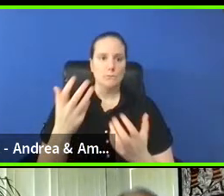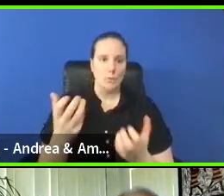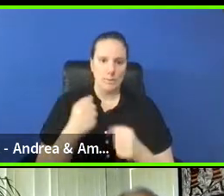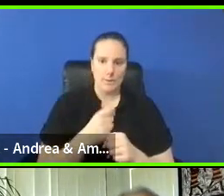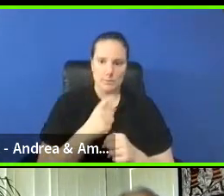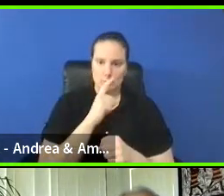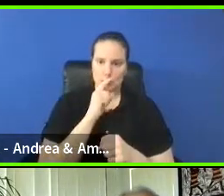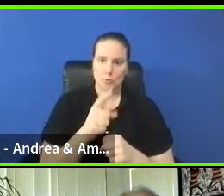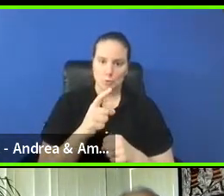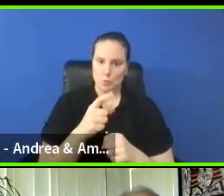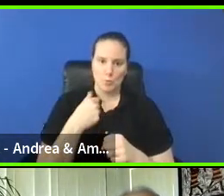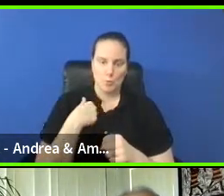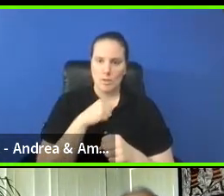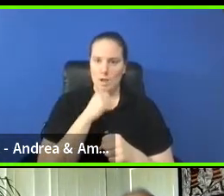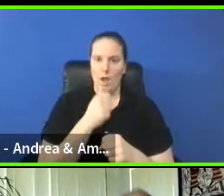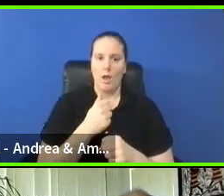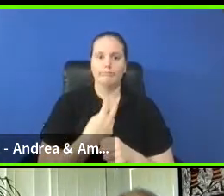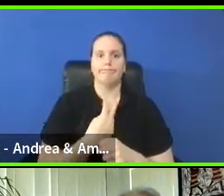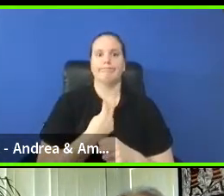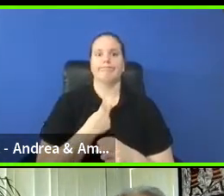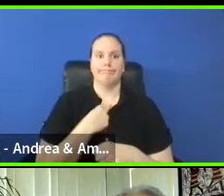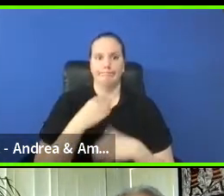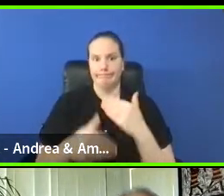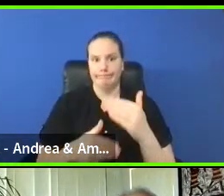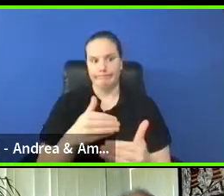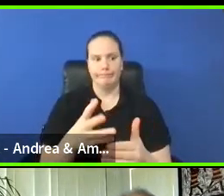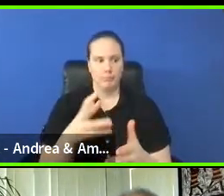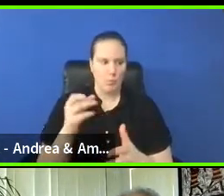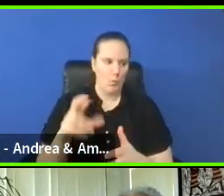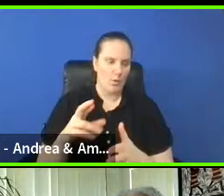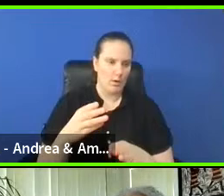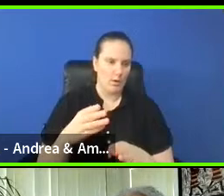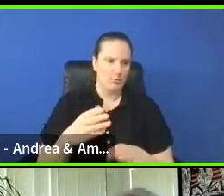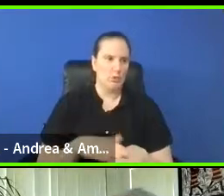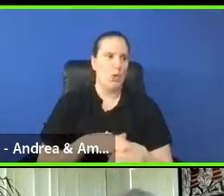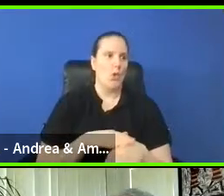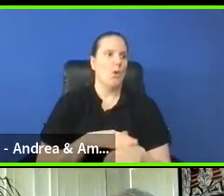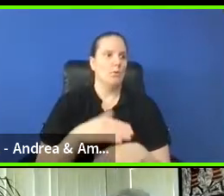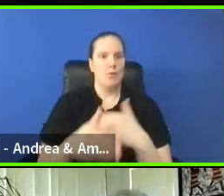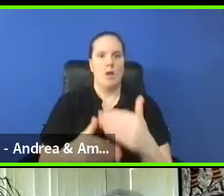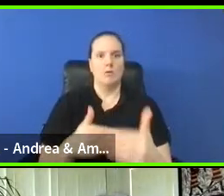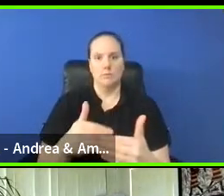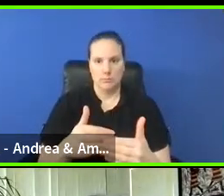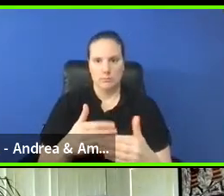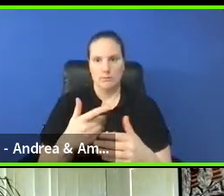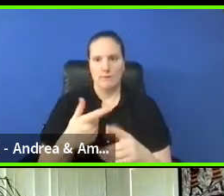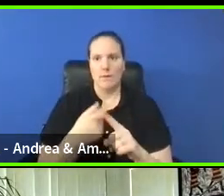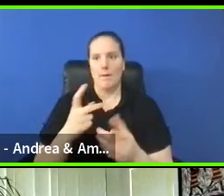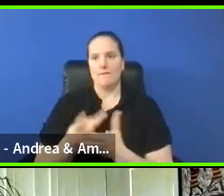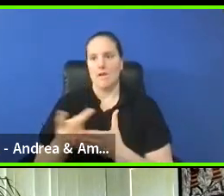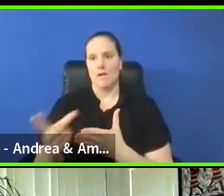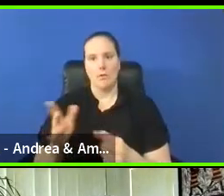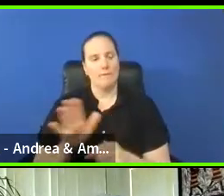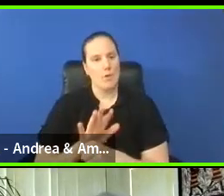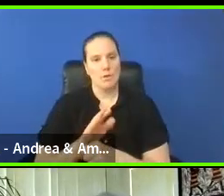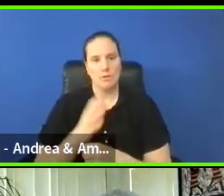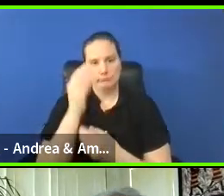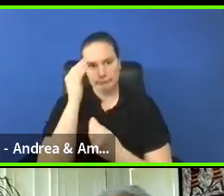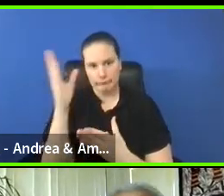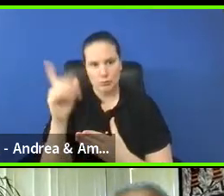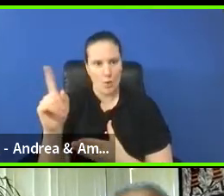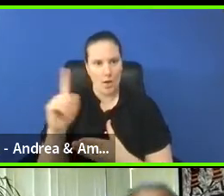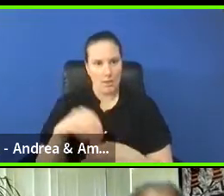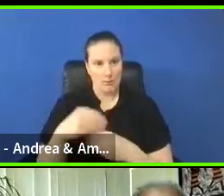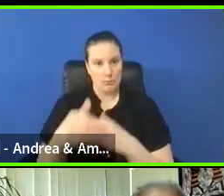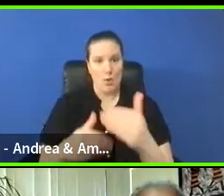we are not stymieing the process or the progress based on our failures to fully disclose where we are in